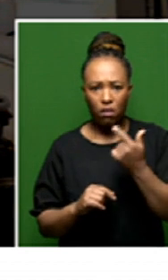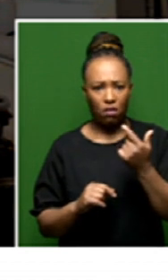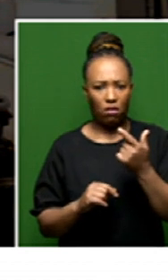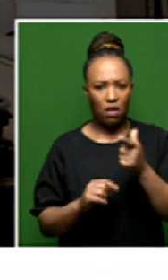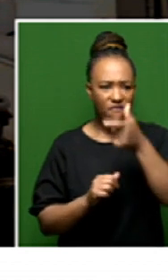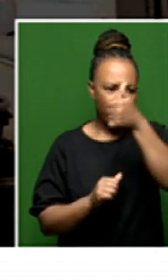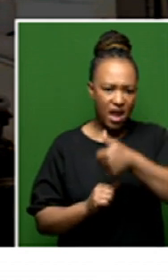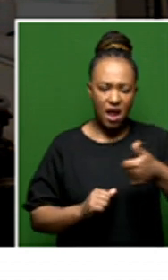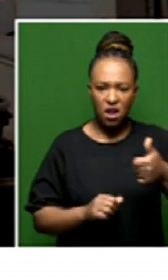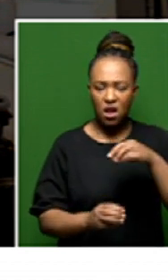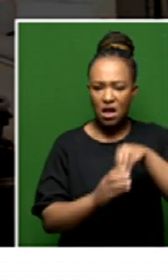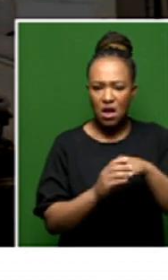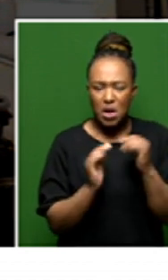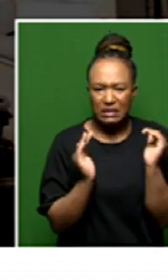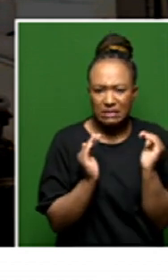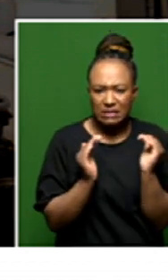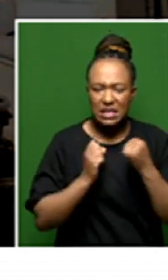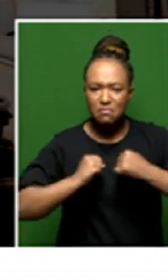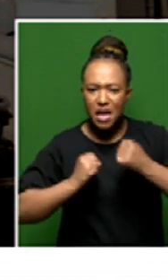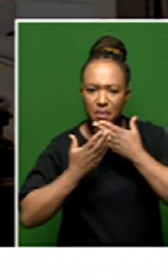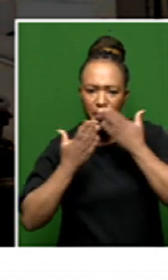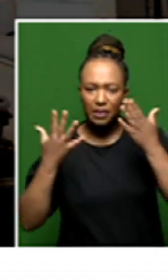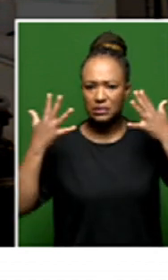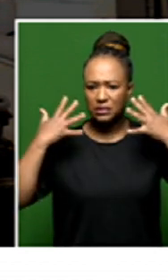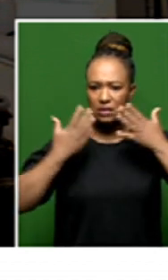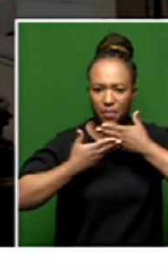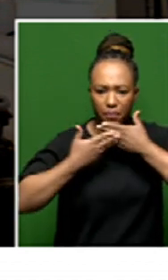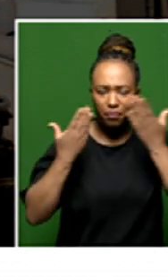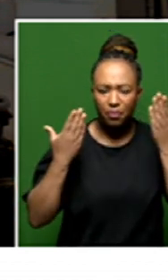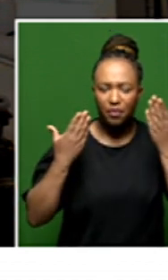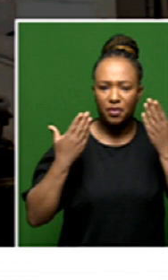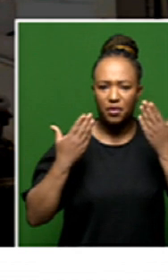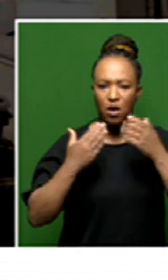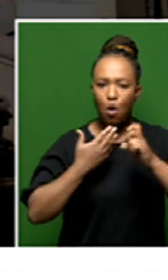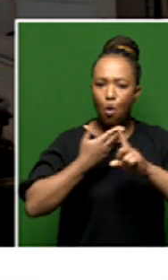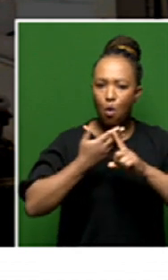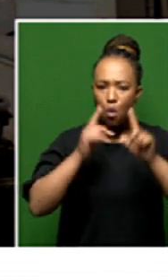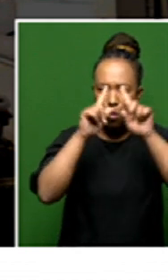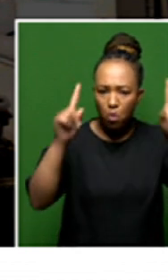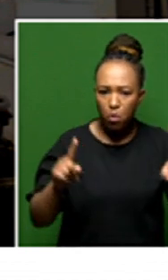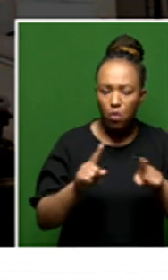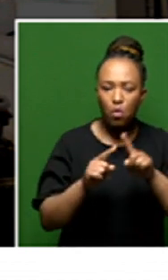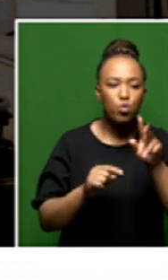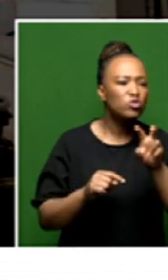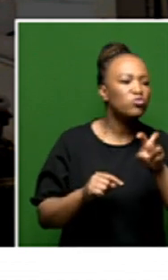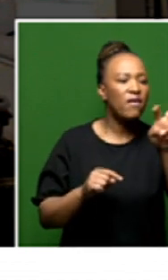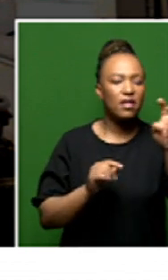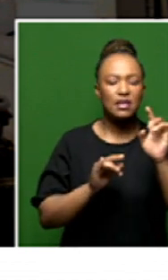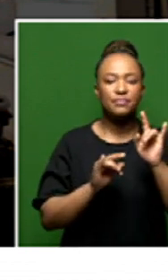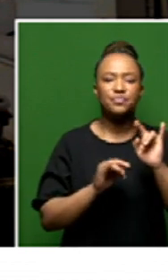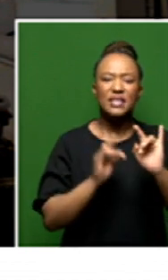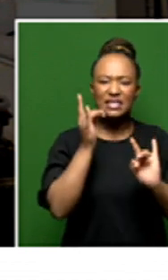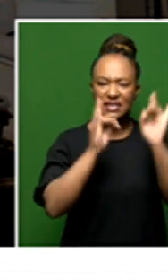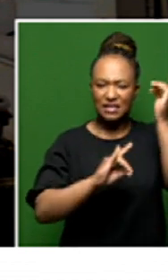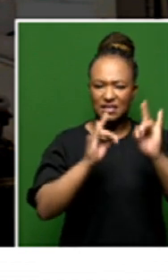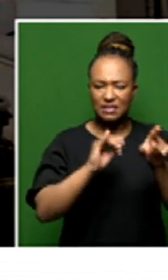and our luggage into this cramped space with no ventilation and travel across the city when we're not